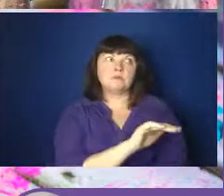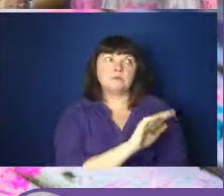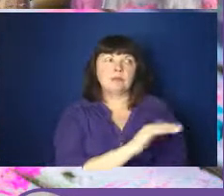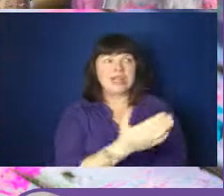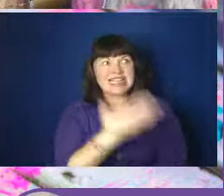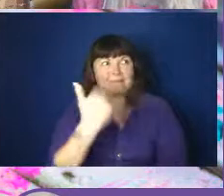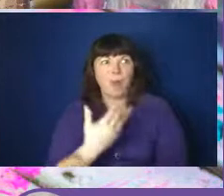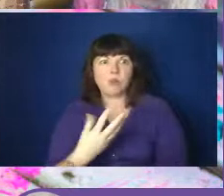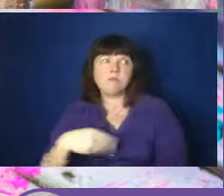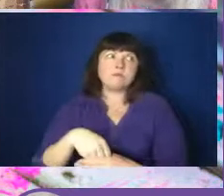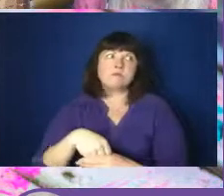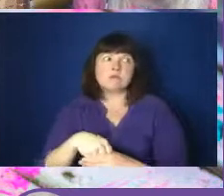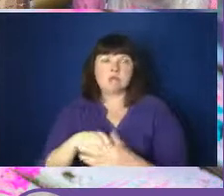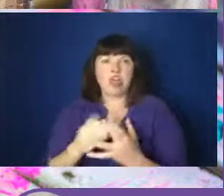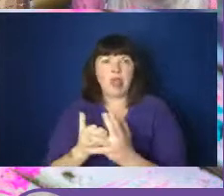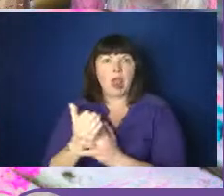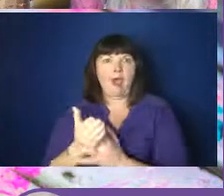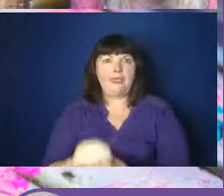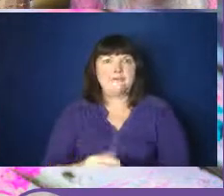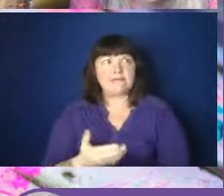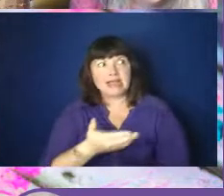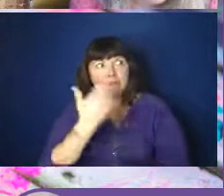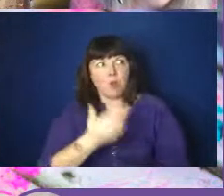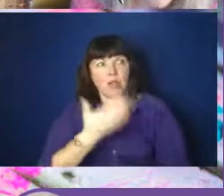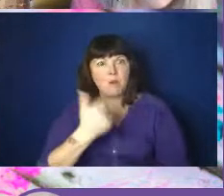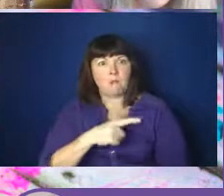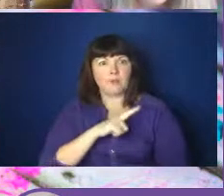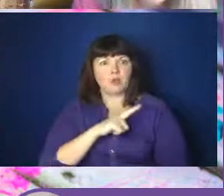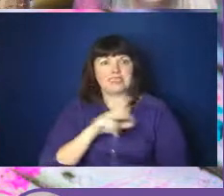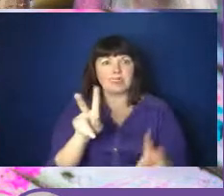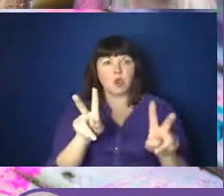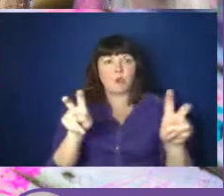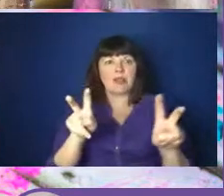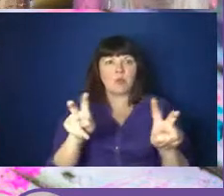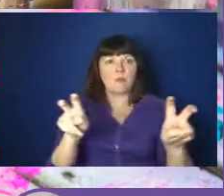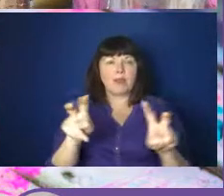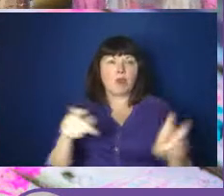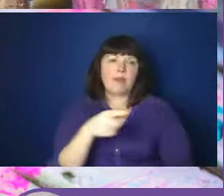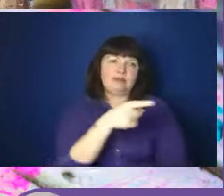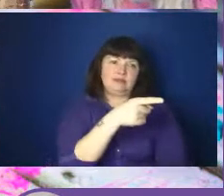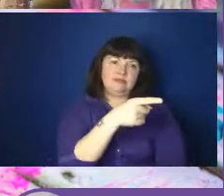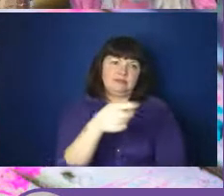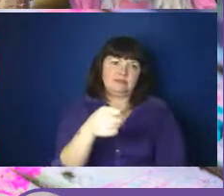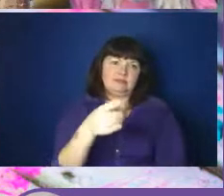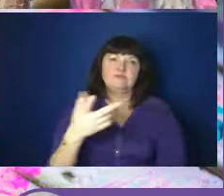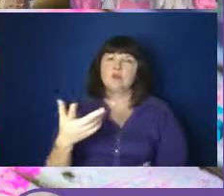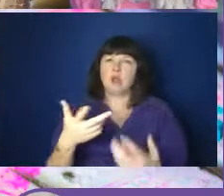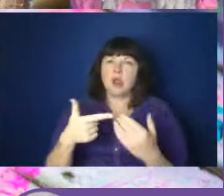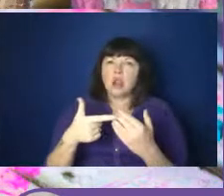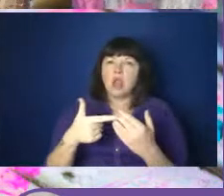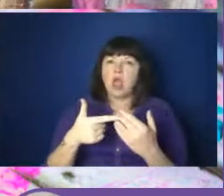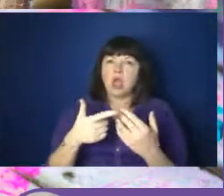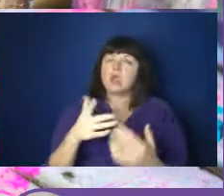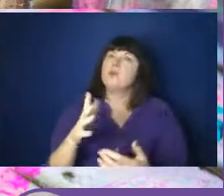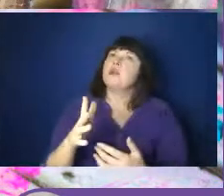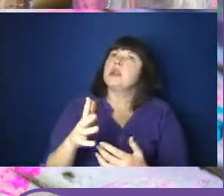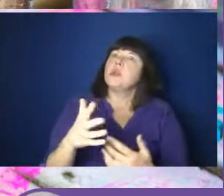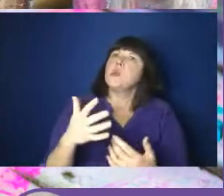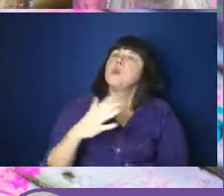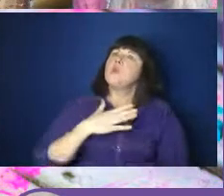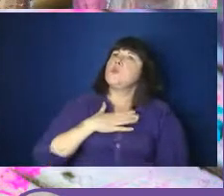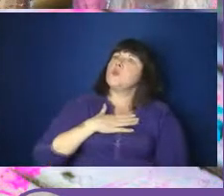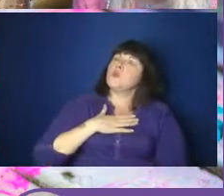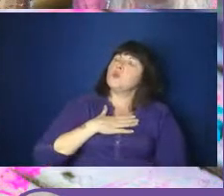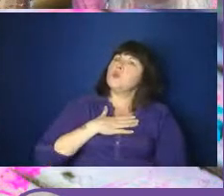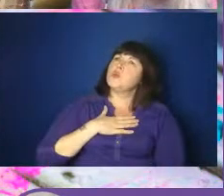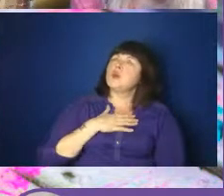live because we love his hilarious comments. And he comes up with things that are like deeply profound or hilarious, and you never